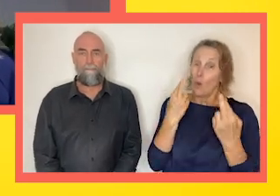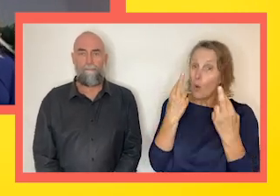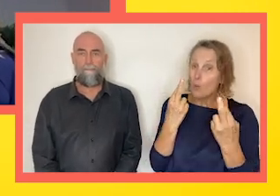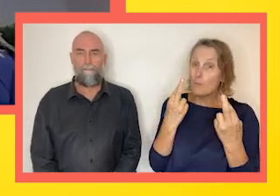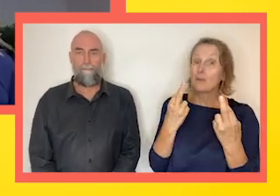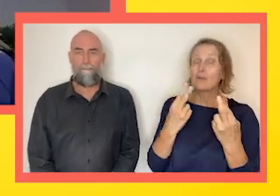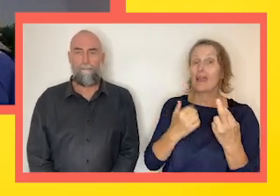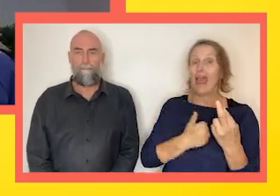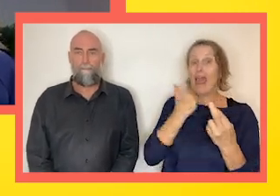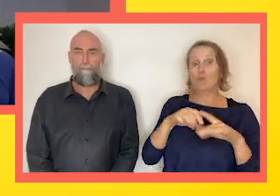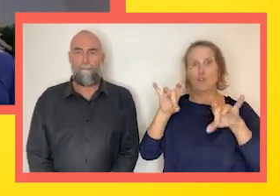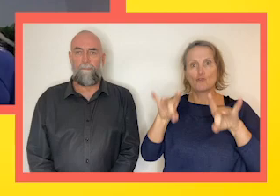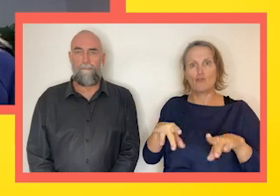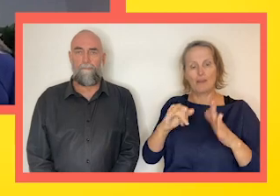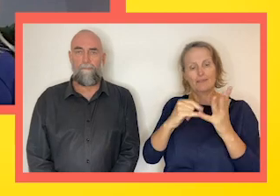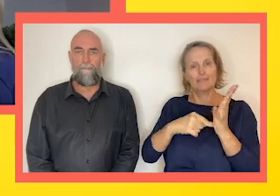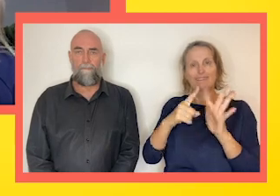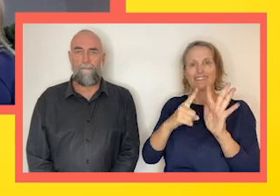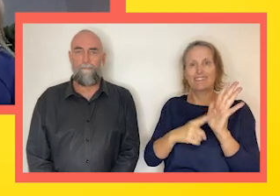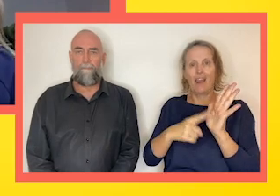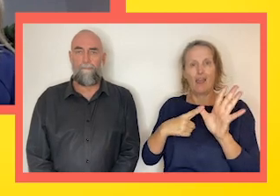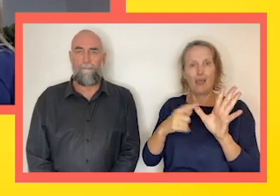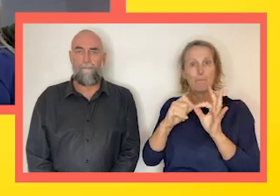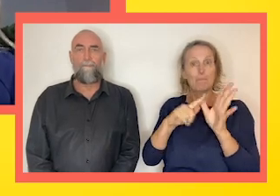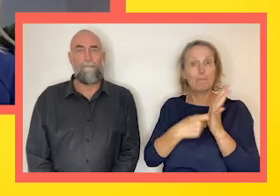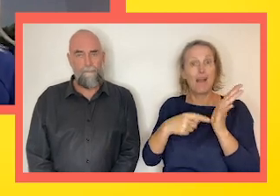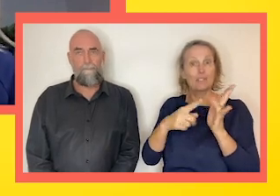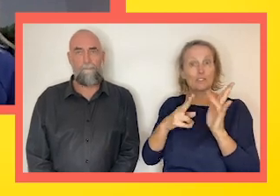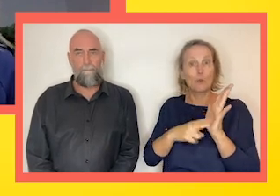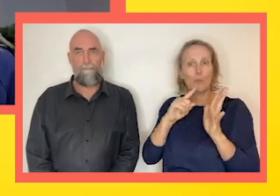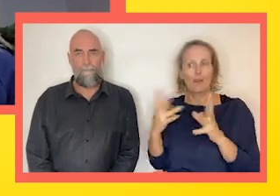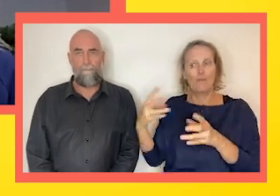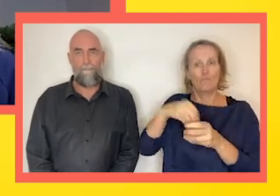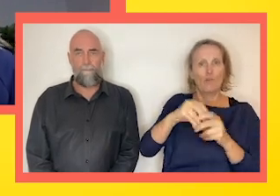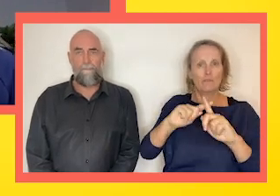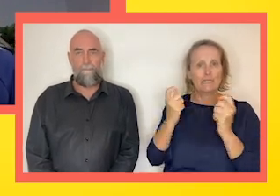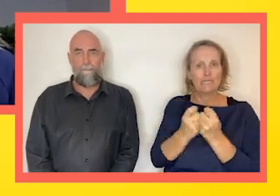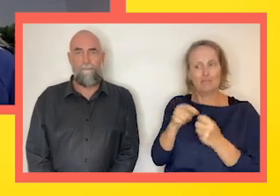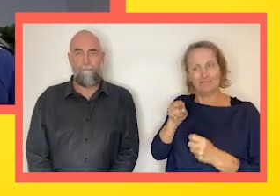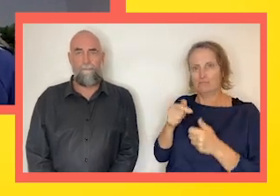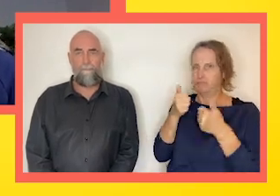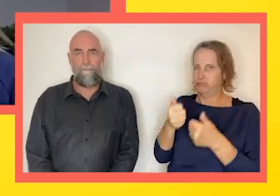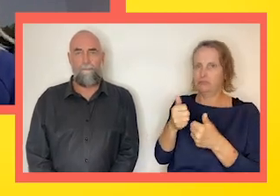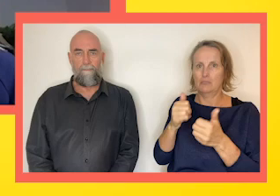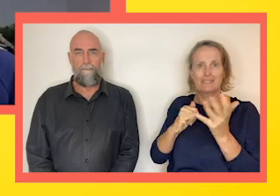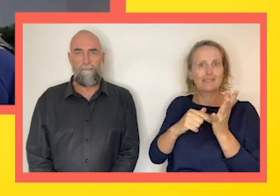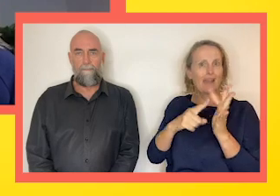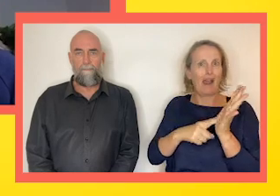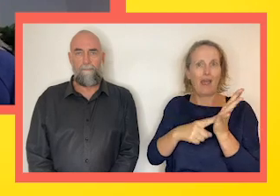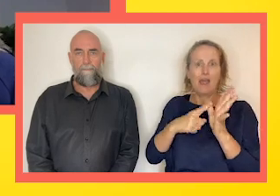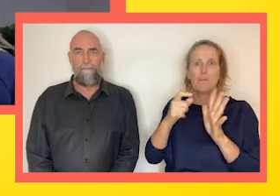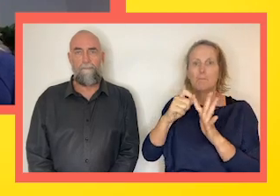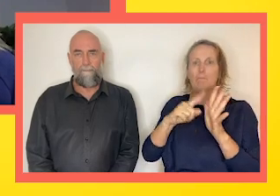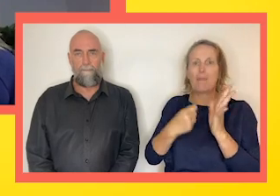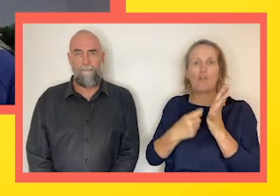really hoping that our Aussie Stella Barton will be on the team. She's a grade 1 para rider